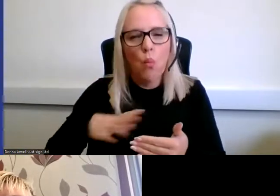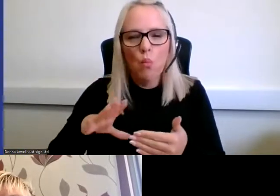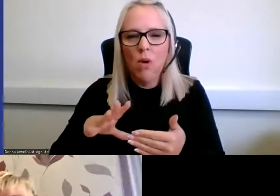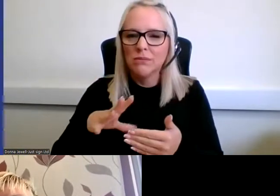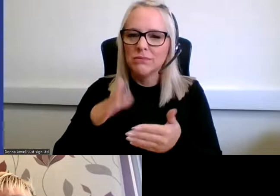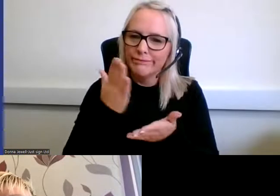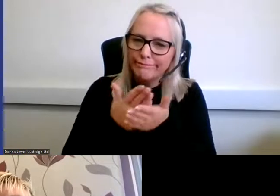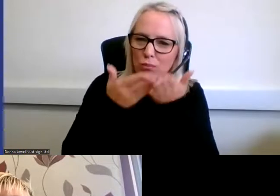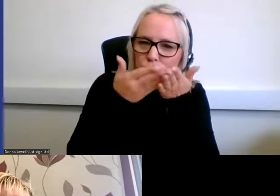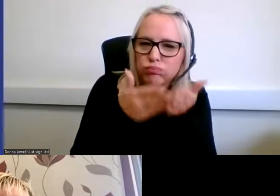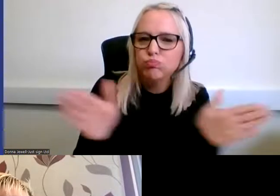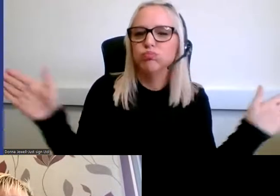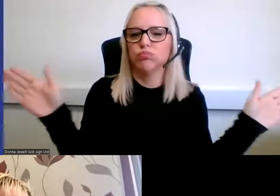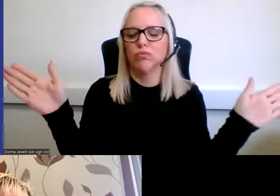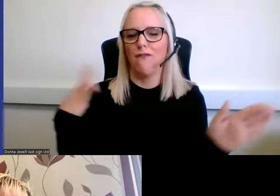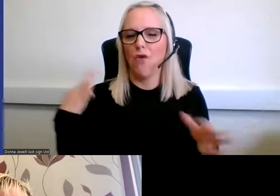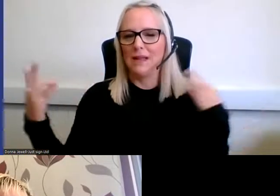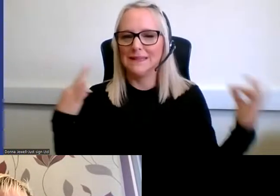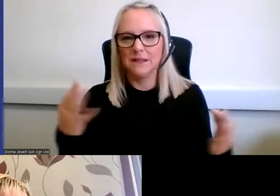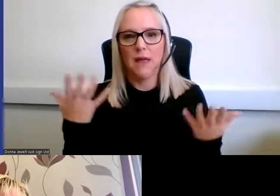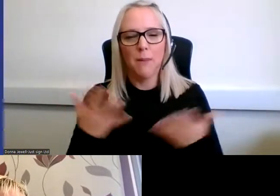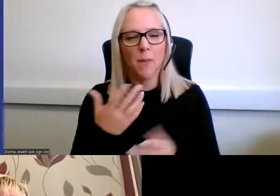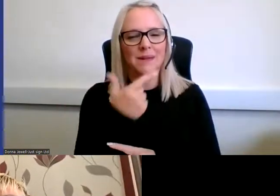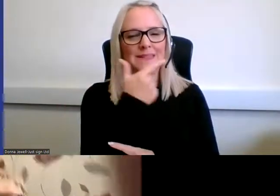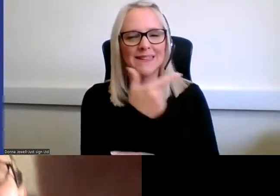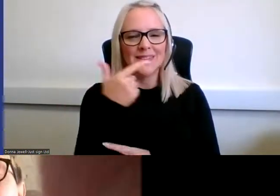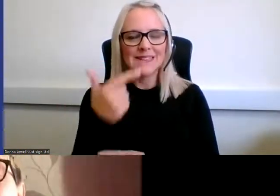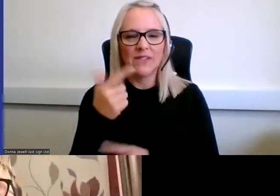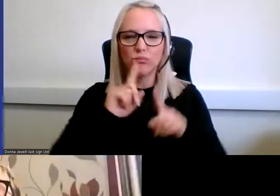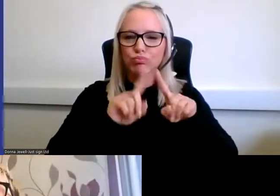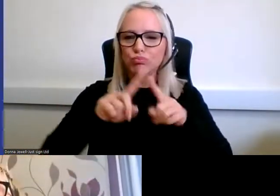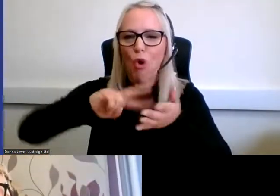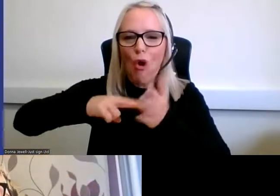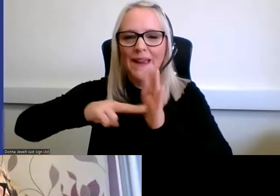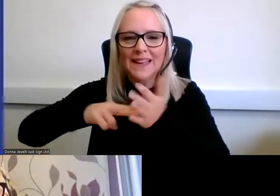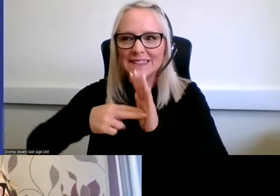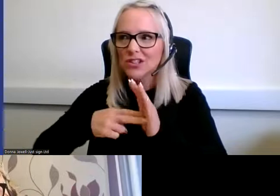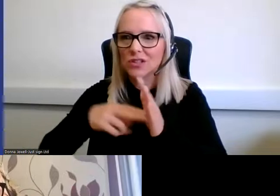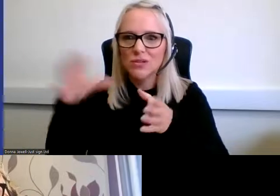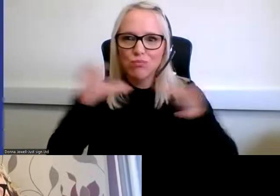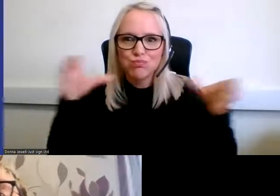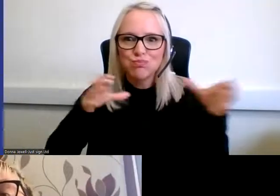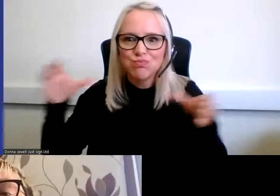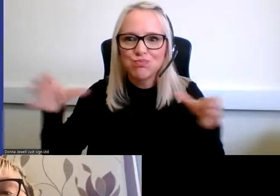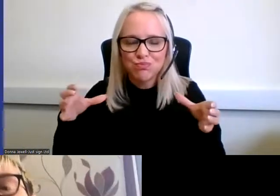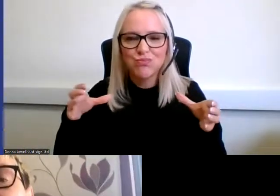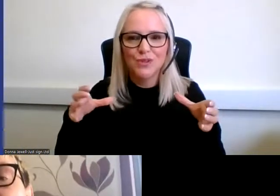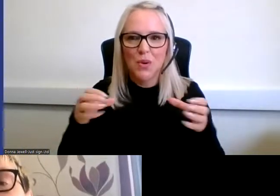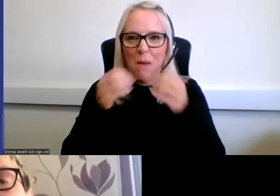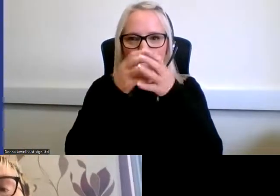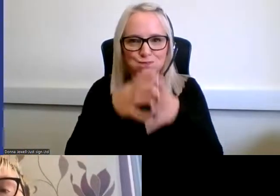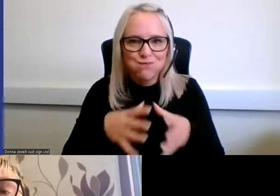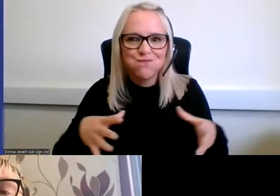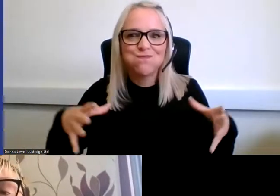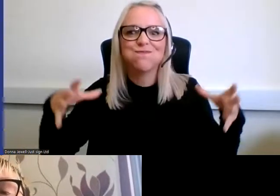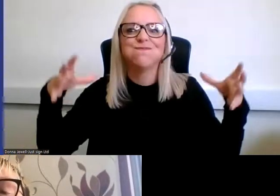practices and experiences. We currently have 77 organisations signed up and it's growing all the time. But before we do